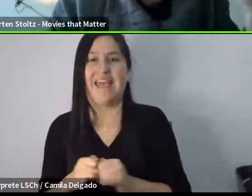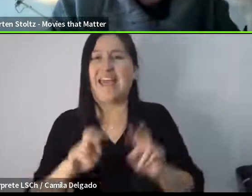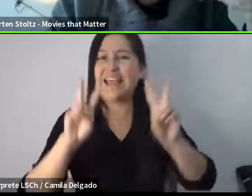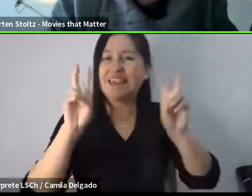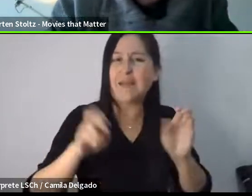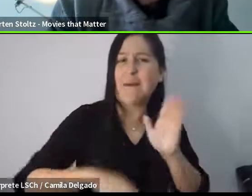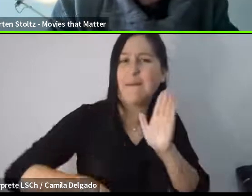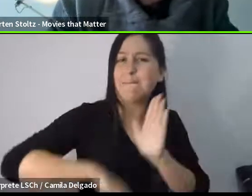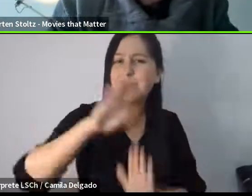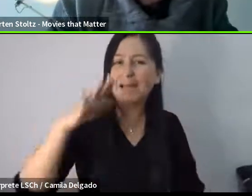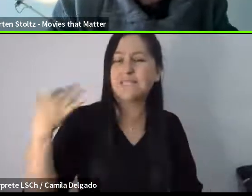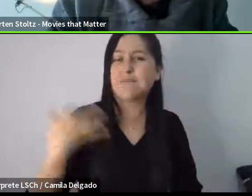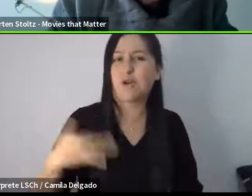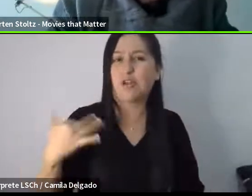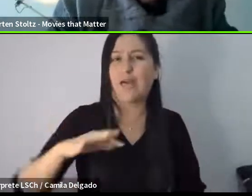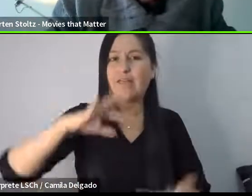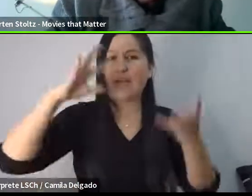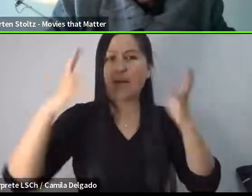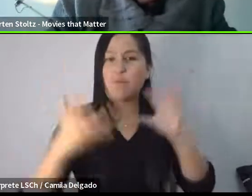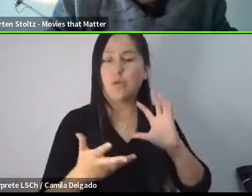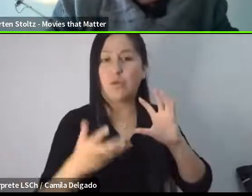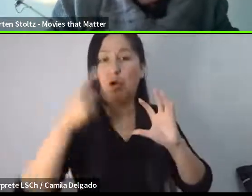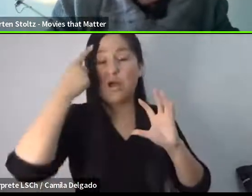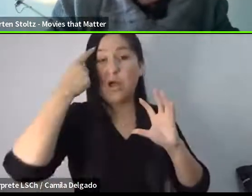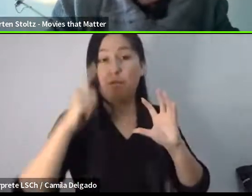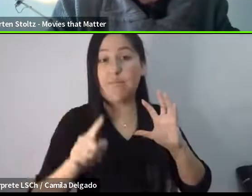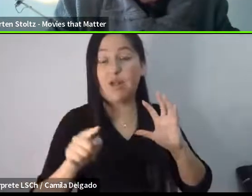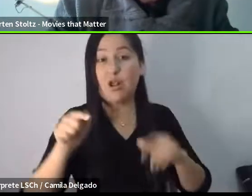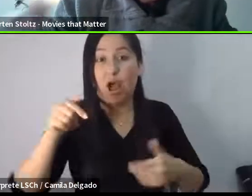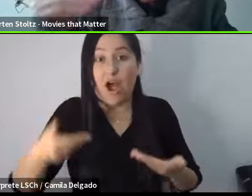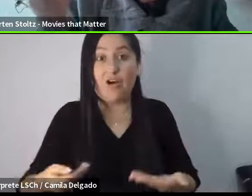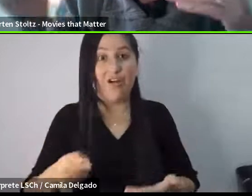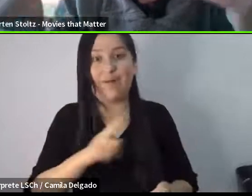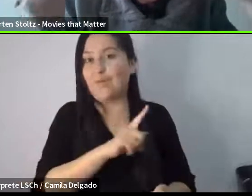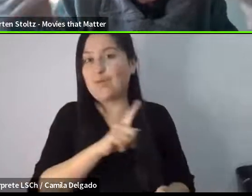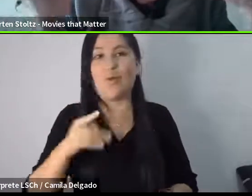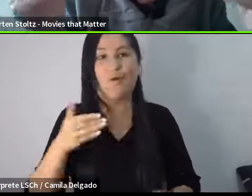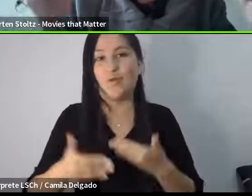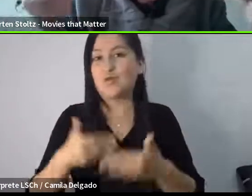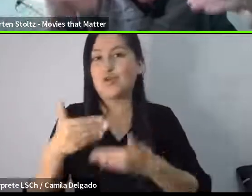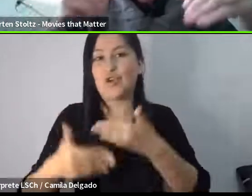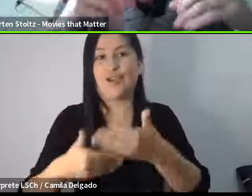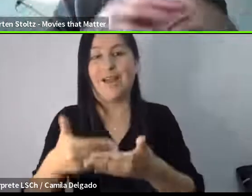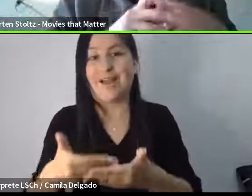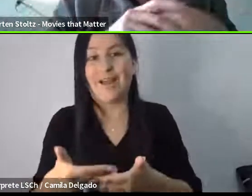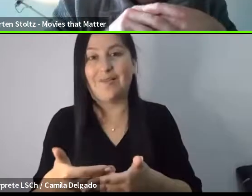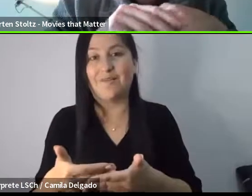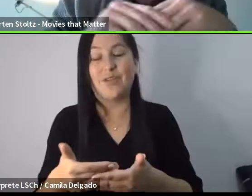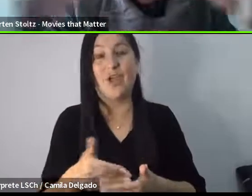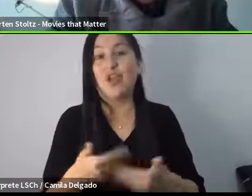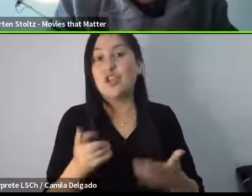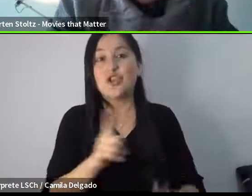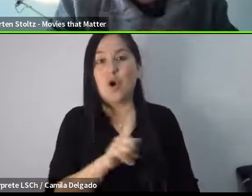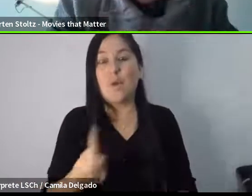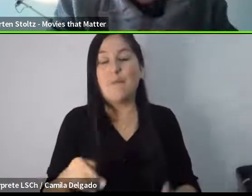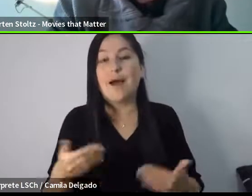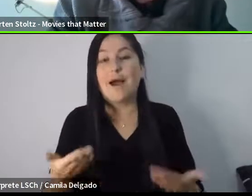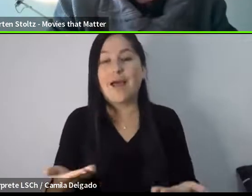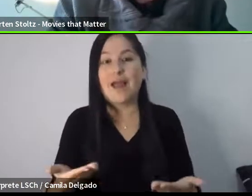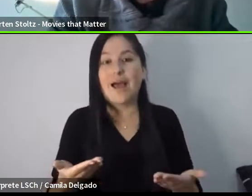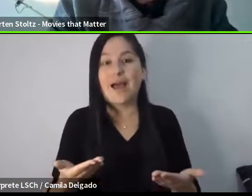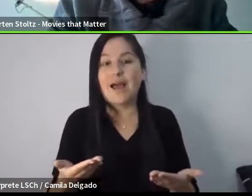work. Not for me, not for Thomas, but definitely not for the audience. So it's a fine line. And I've had